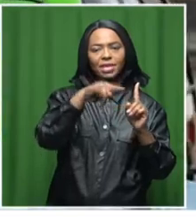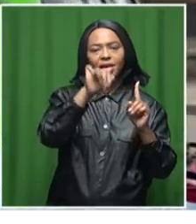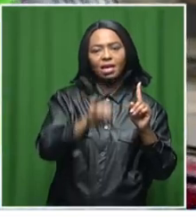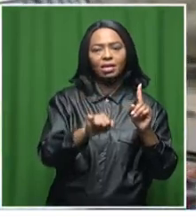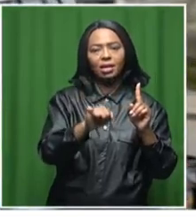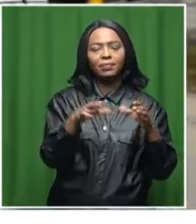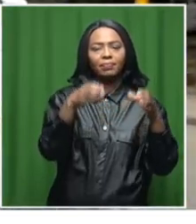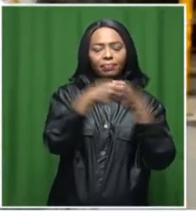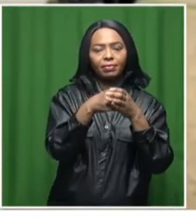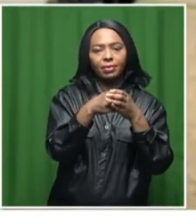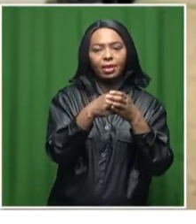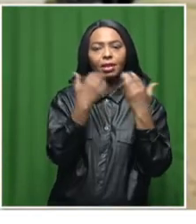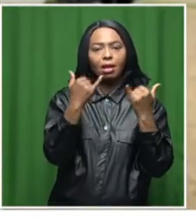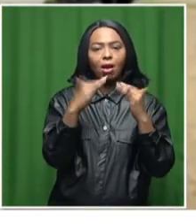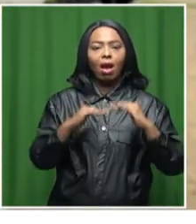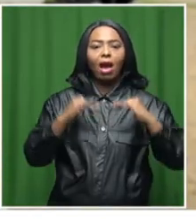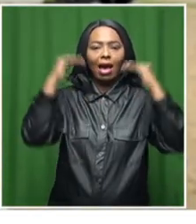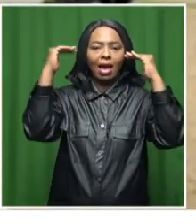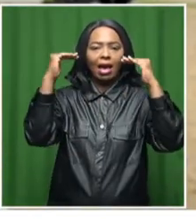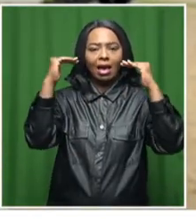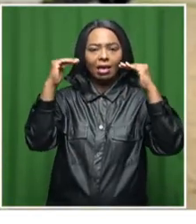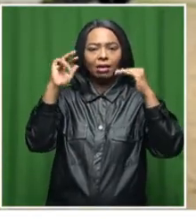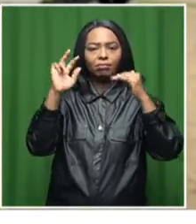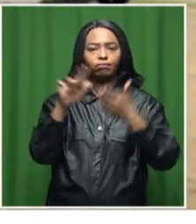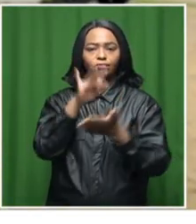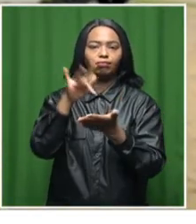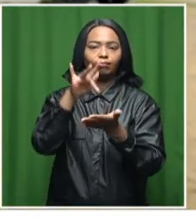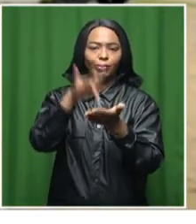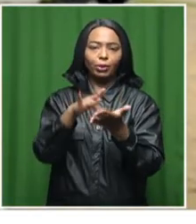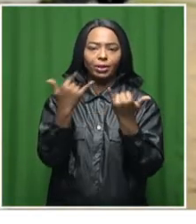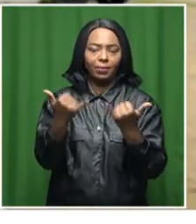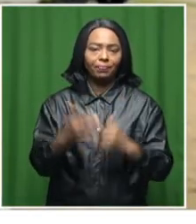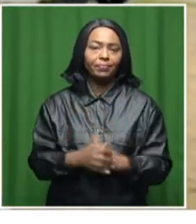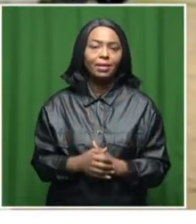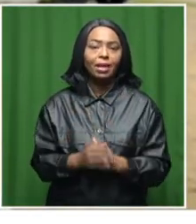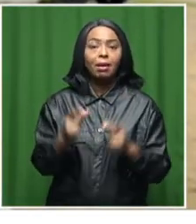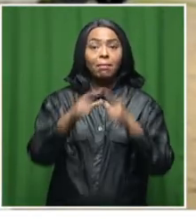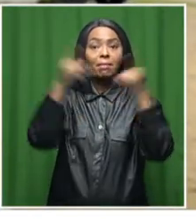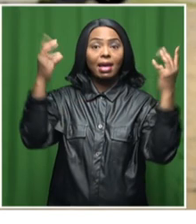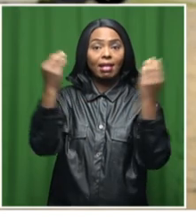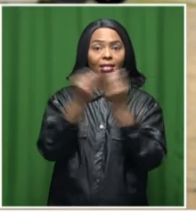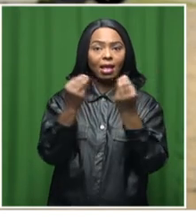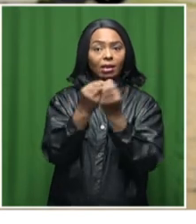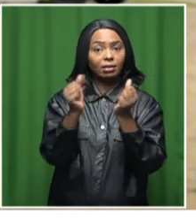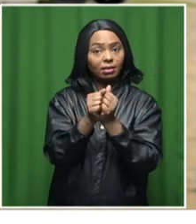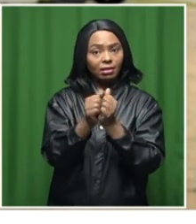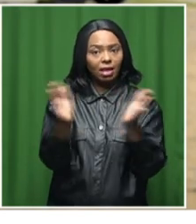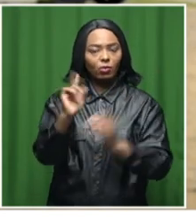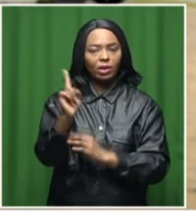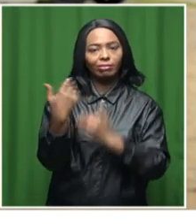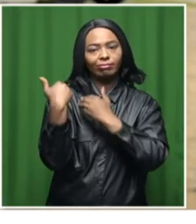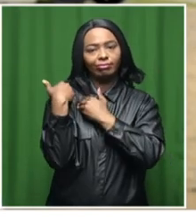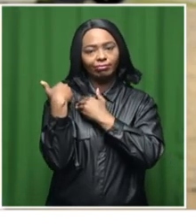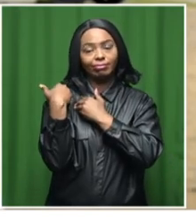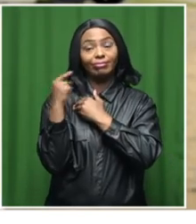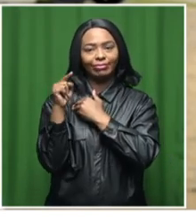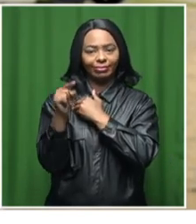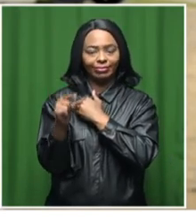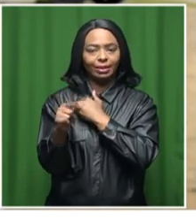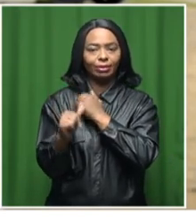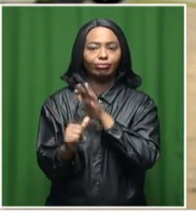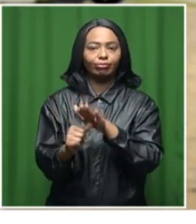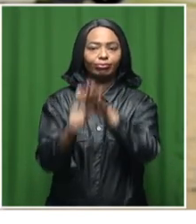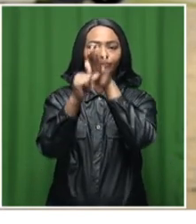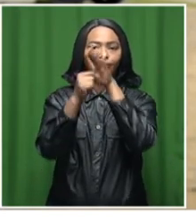the highest seat of power. I think one of the biggest things we need to start with is accountability. So